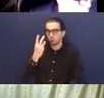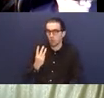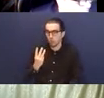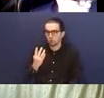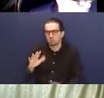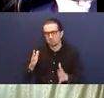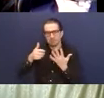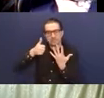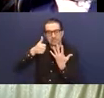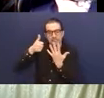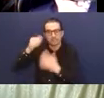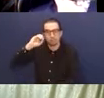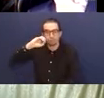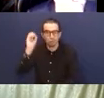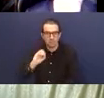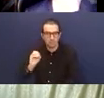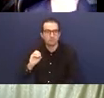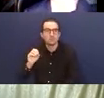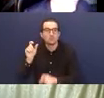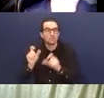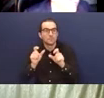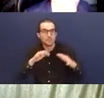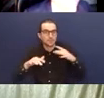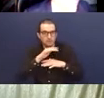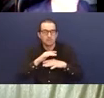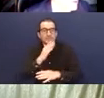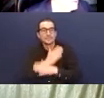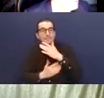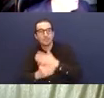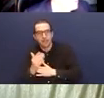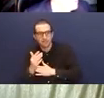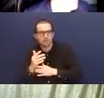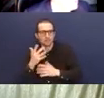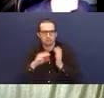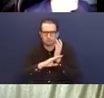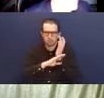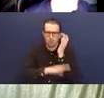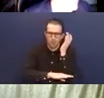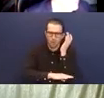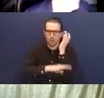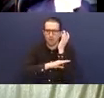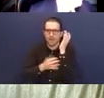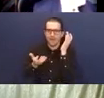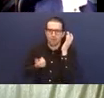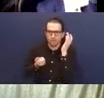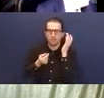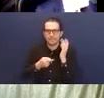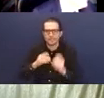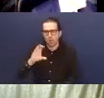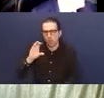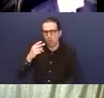We'll also talk about better health for people with disabilities according to the World Health Organization.